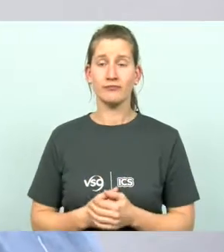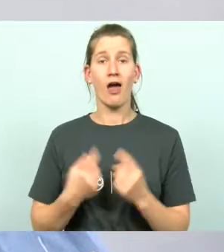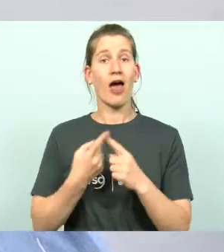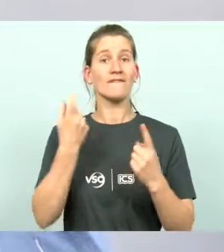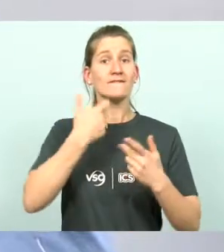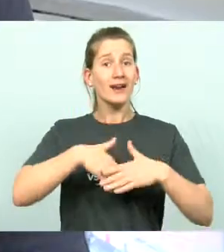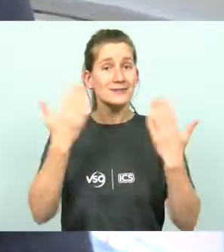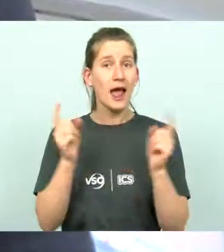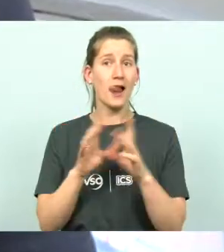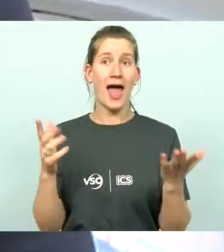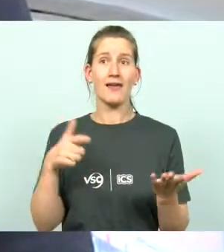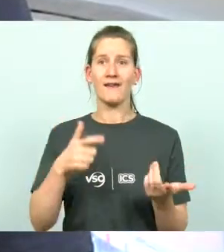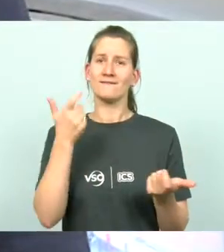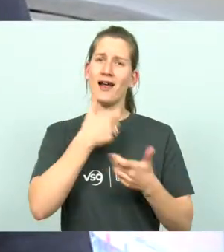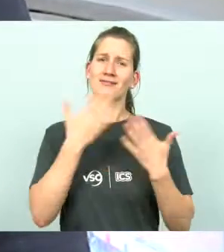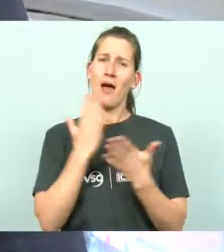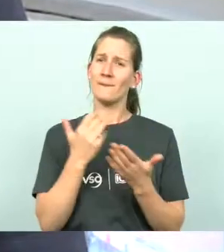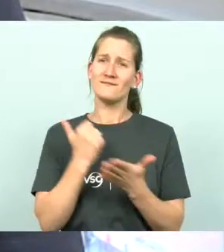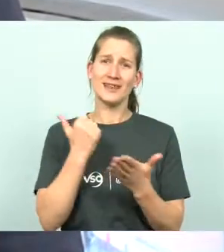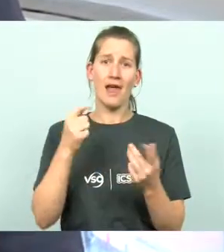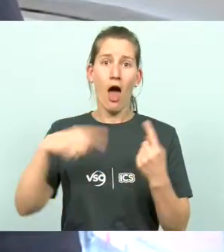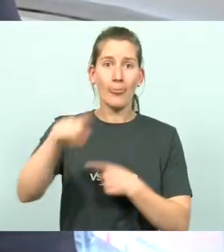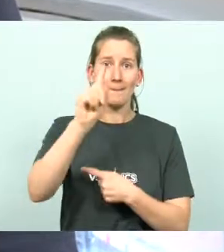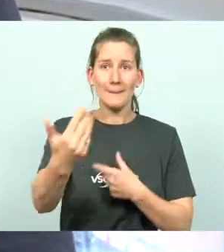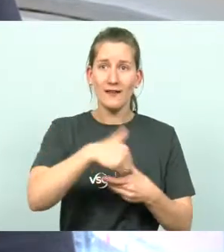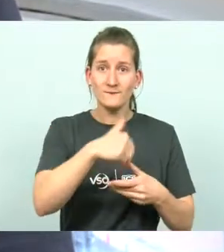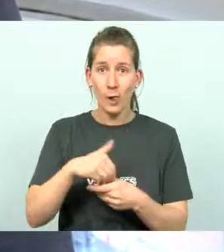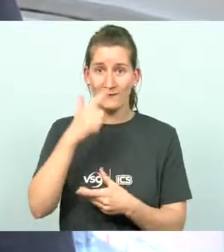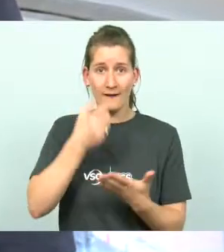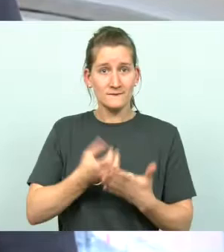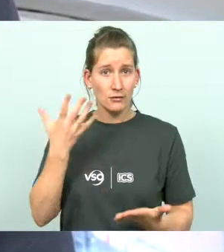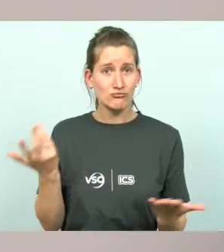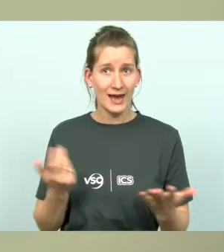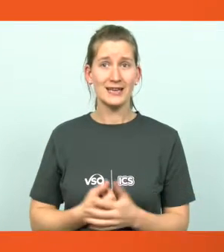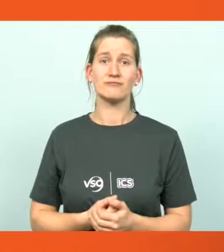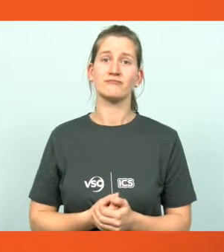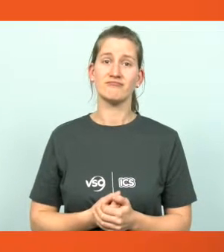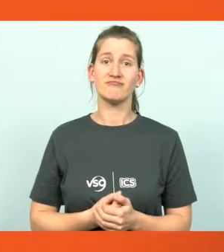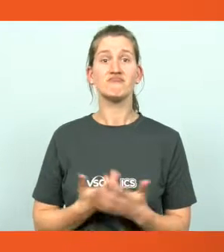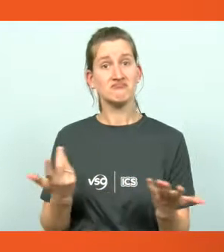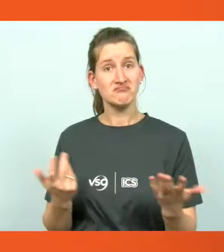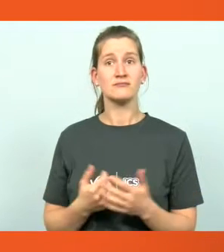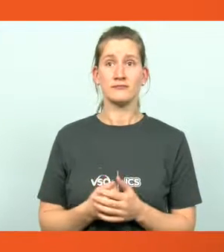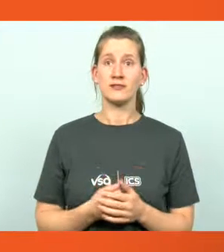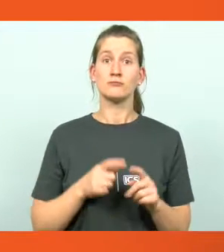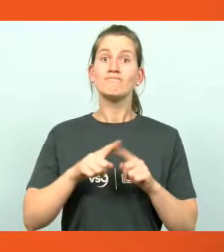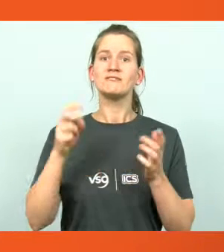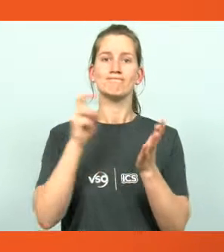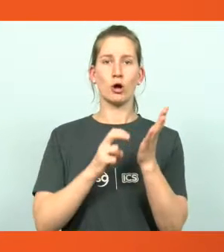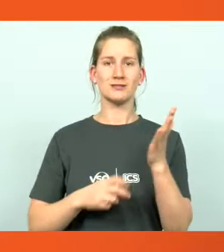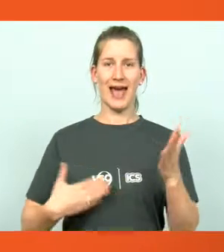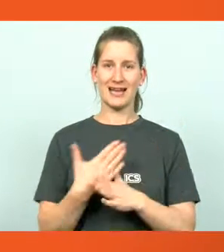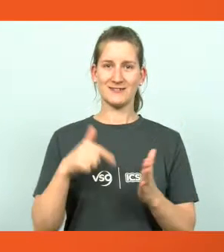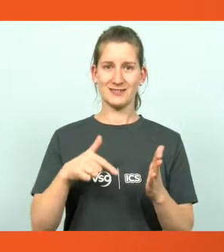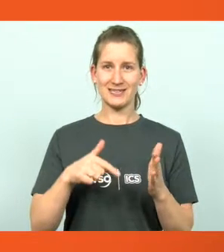community organisation, running a fun day can be a great way to get other people involved and can raise lots of cash. Next, you want to add one sponsored activity. What